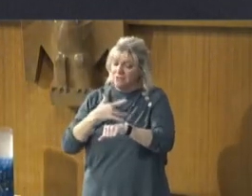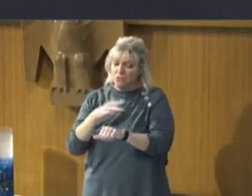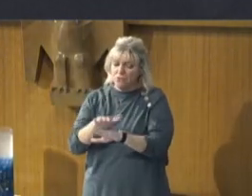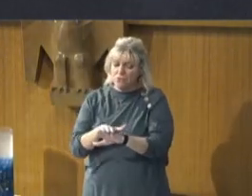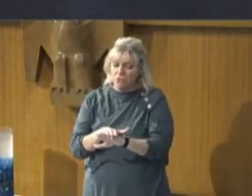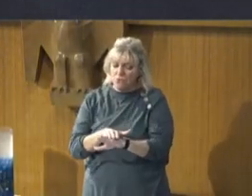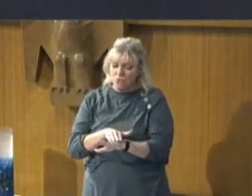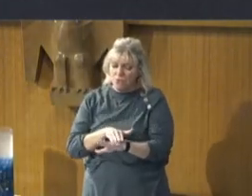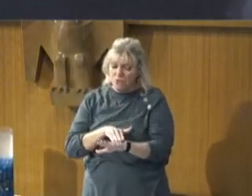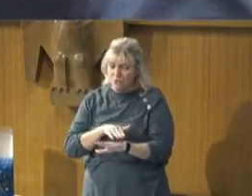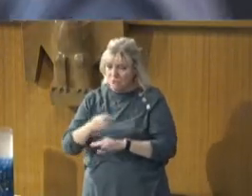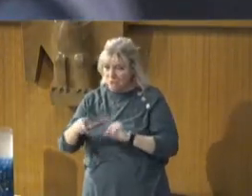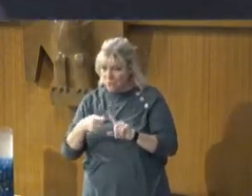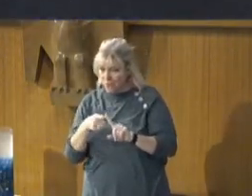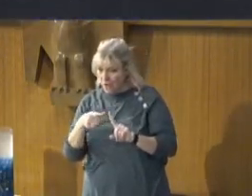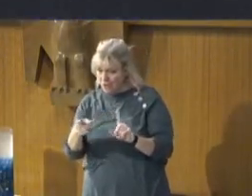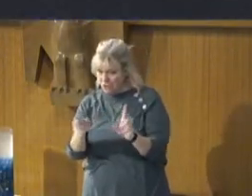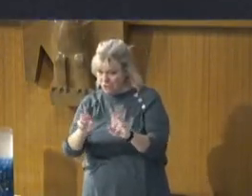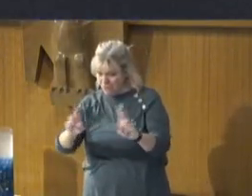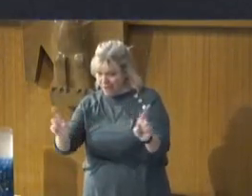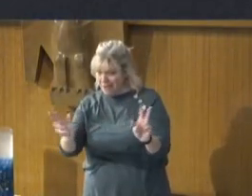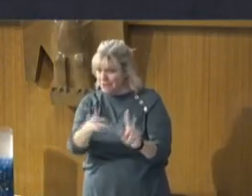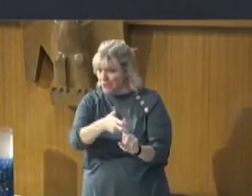When you're ready to go,